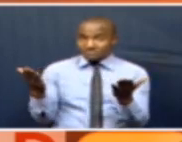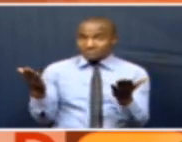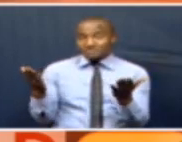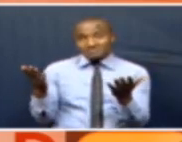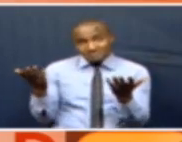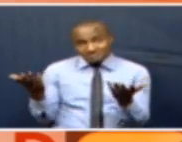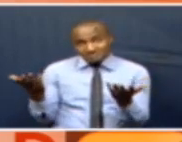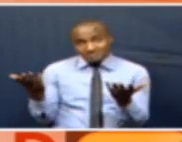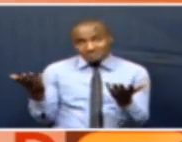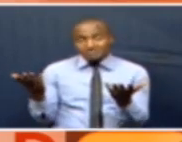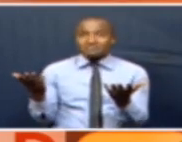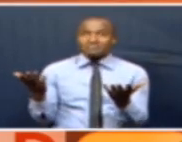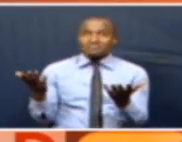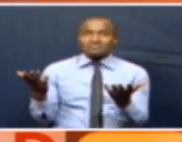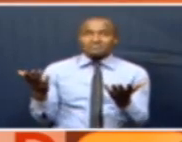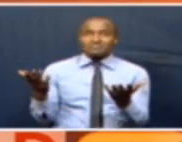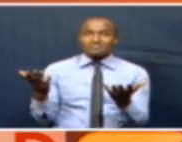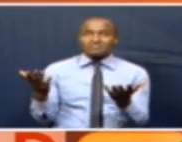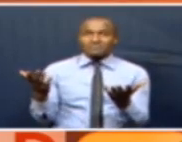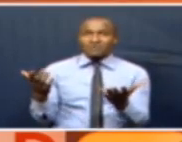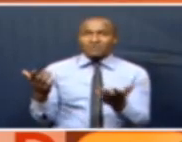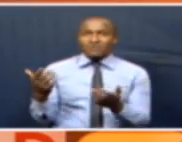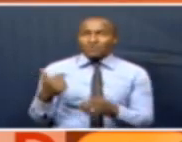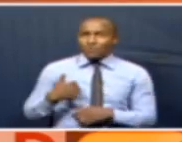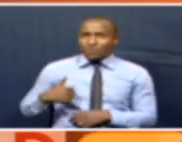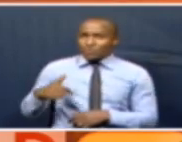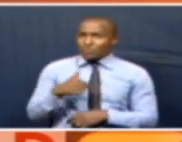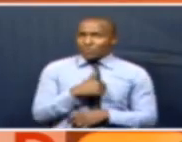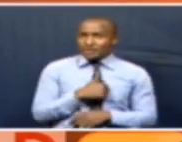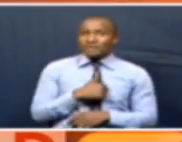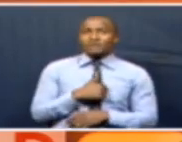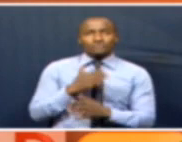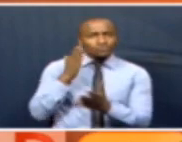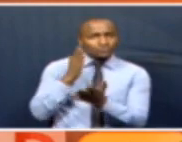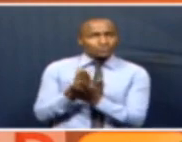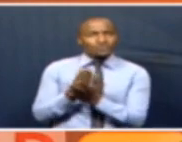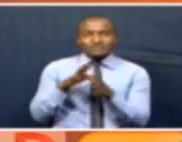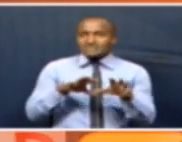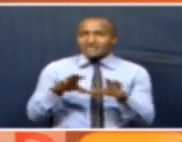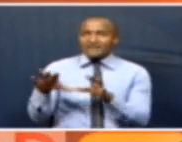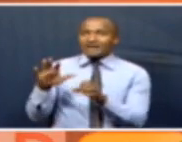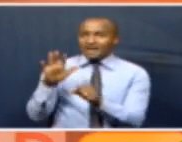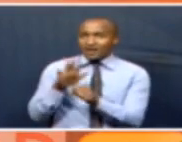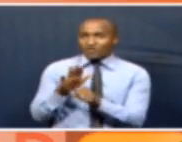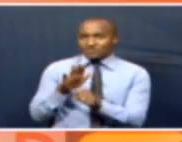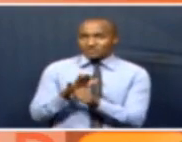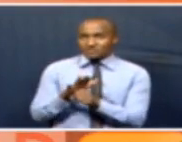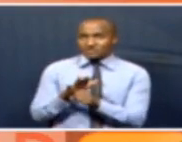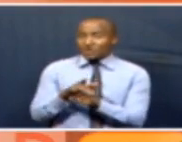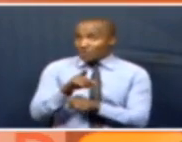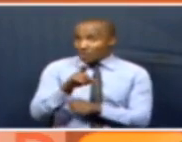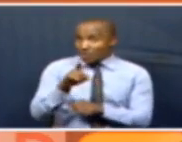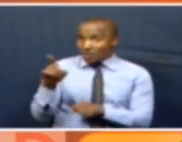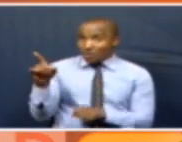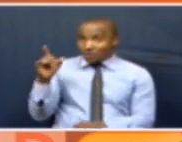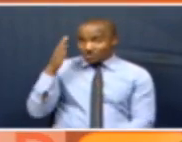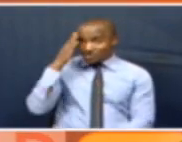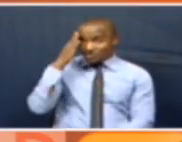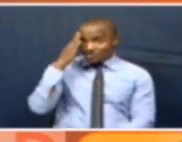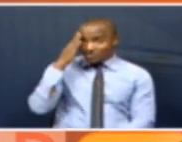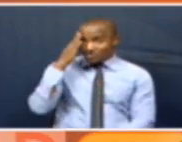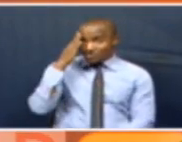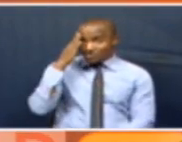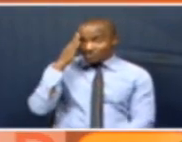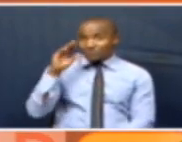Well, we went through really difficult times. As you all know,